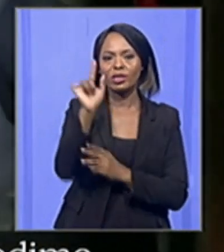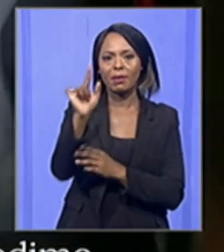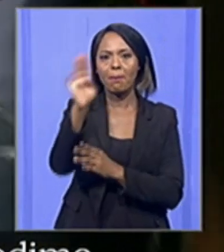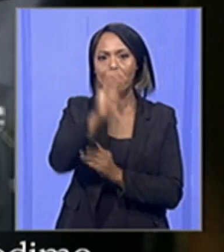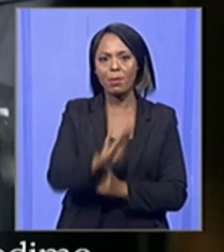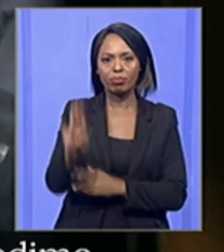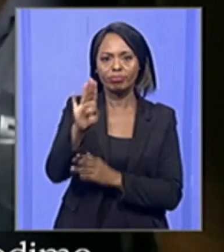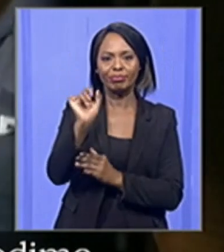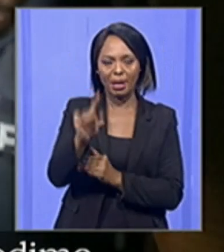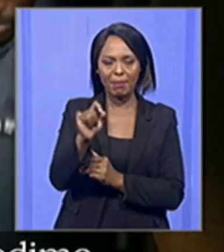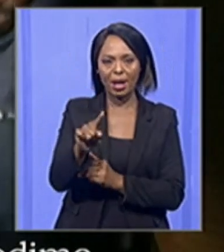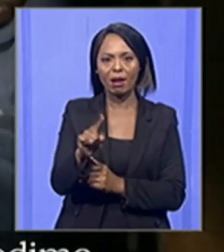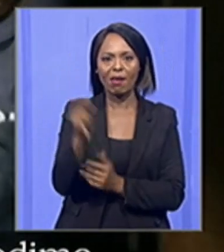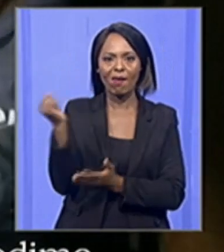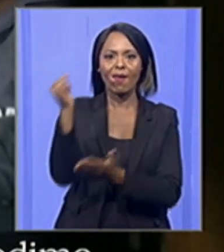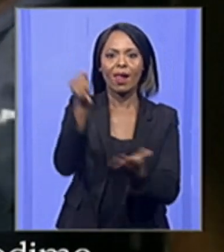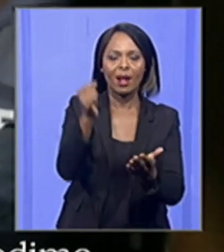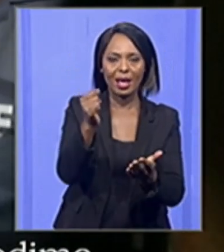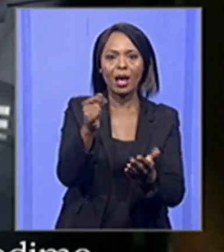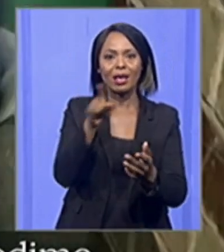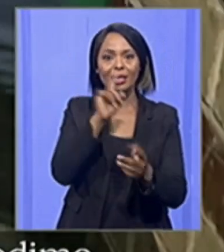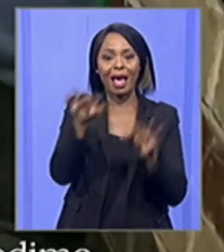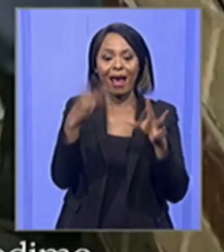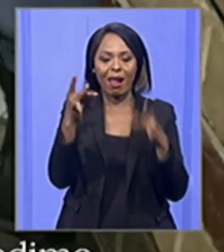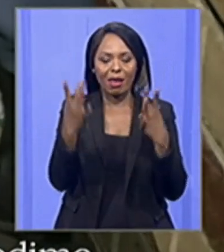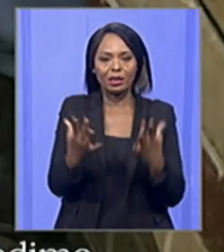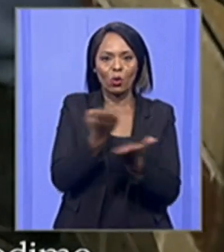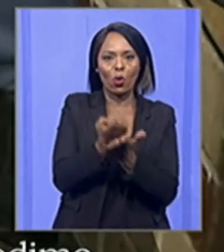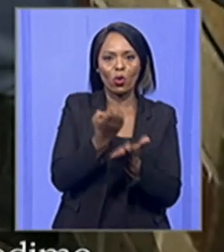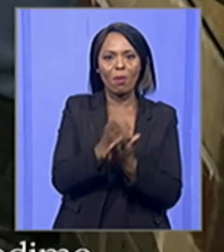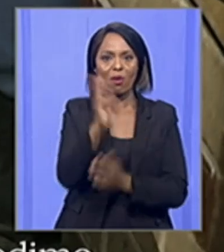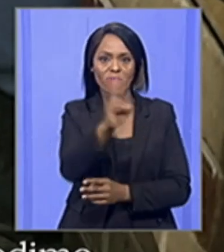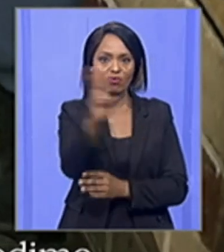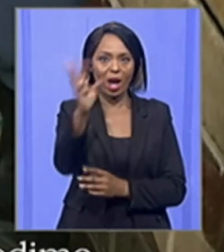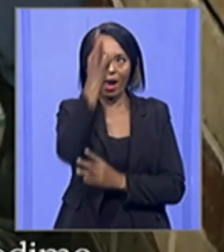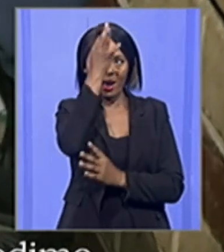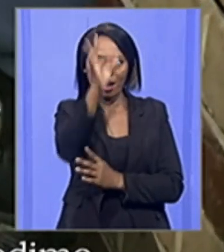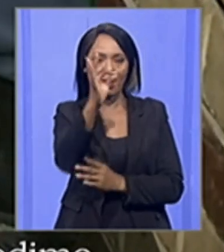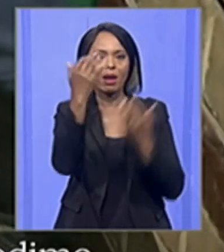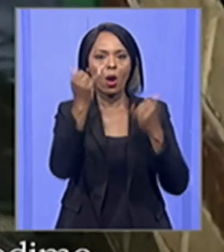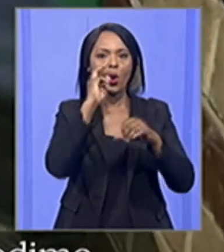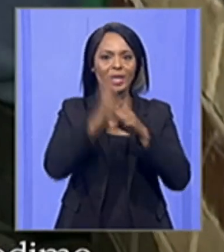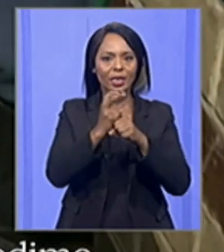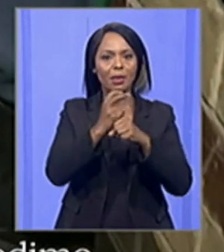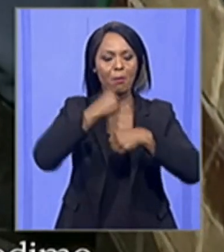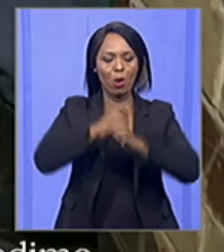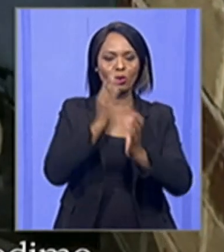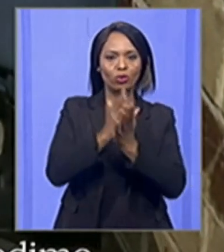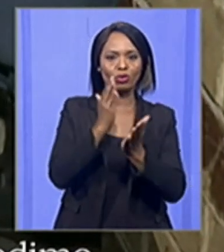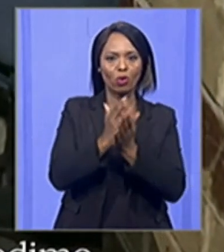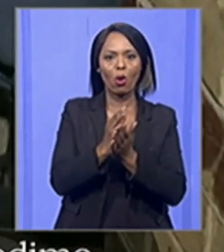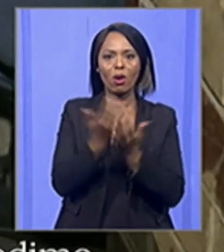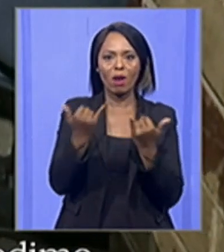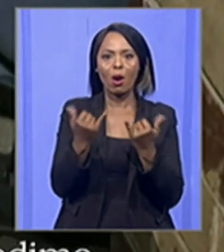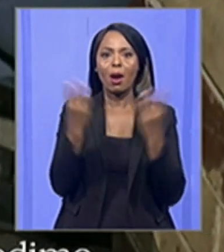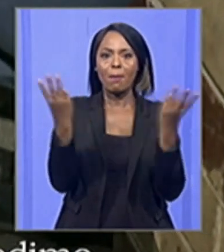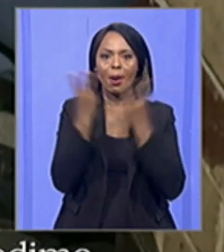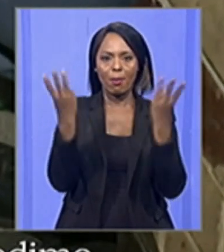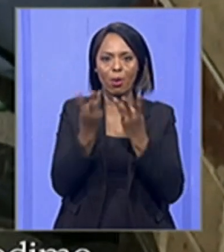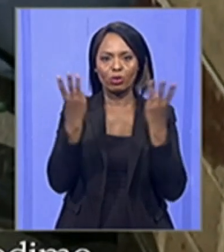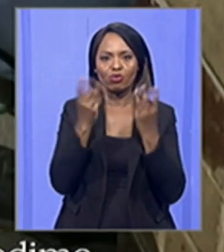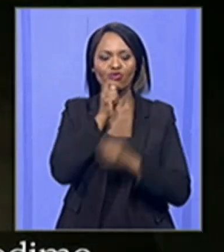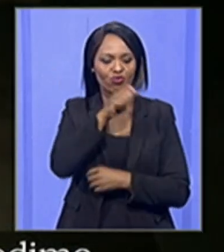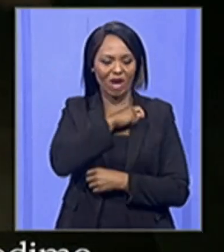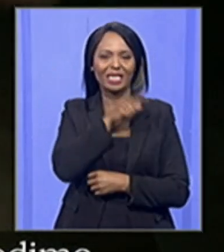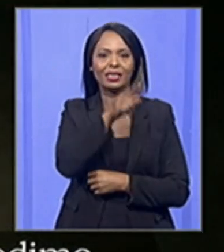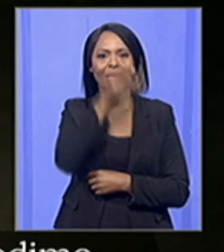Seo se latela morago ga gore ditsebi tša ekonomi di lemoše mmušo gore o swanela ke go aga le go tiiša tshepo ya badudi ka go netefatša